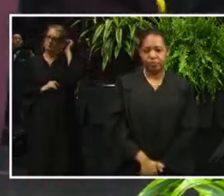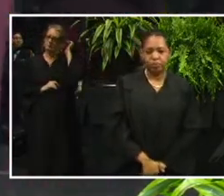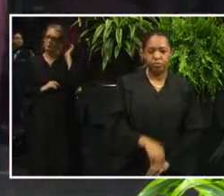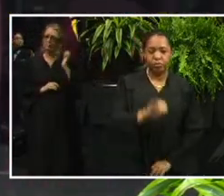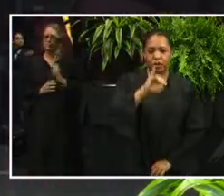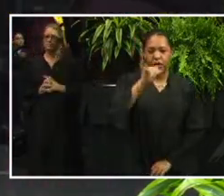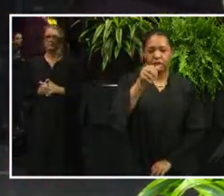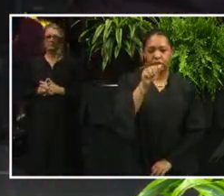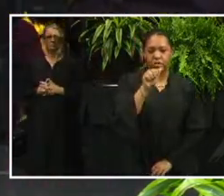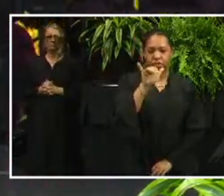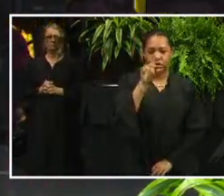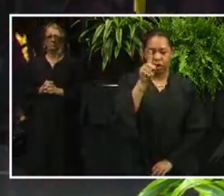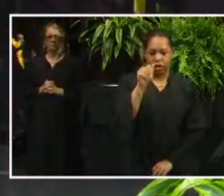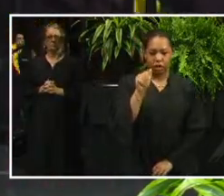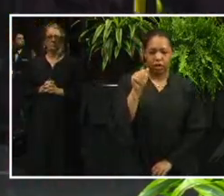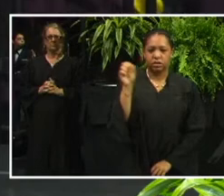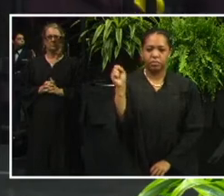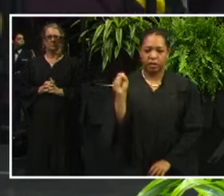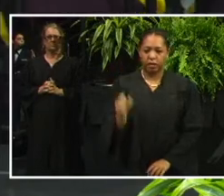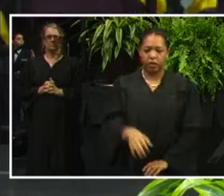Jada Estella Smith.